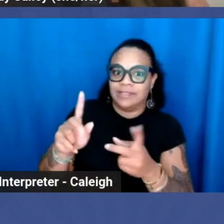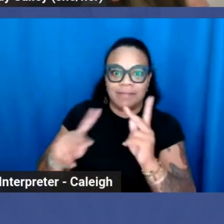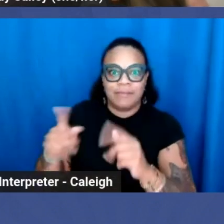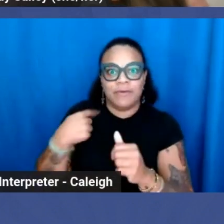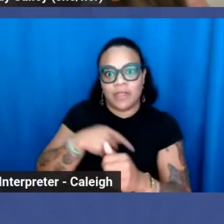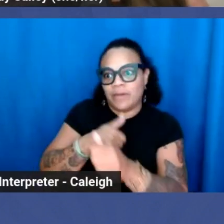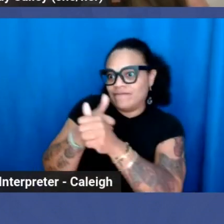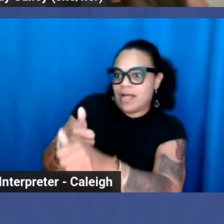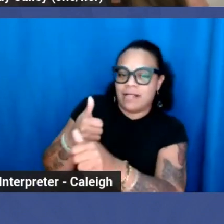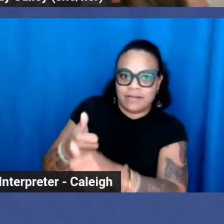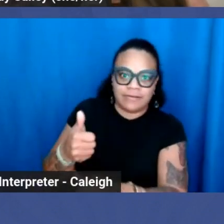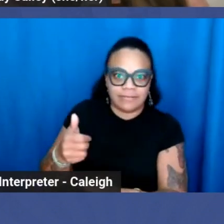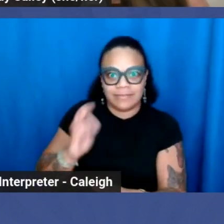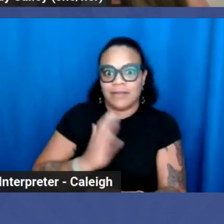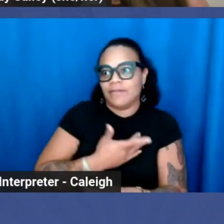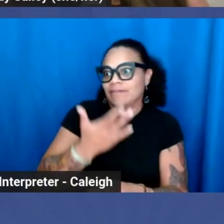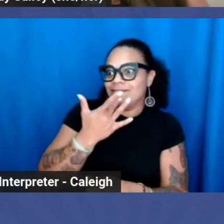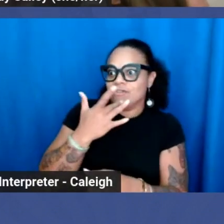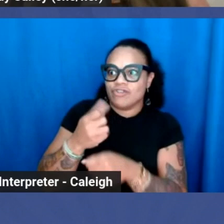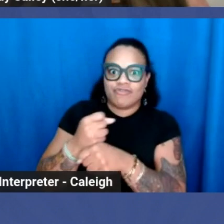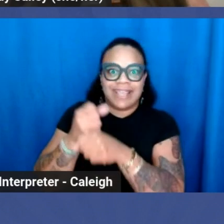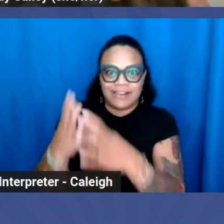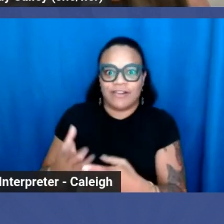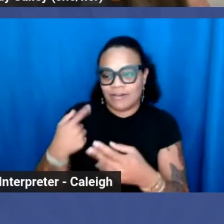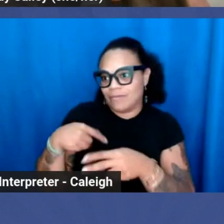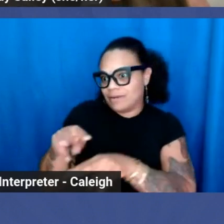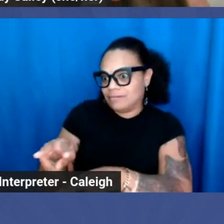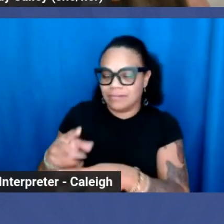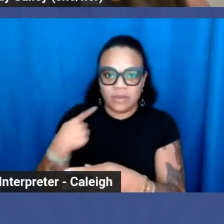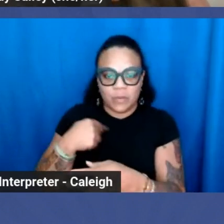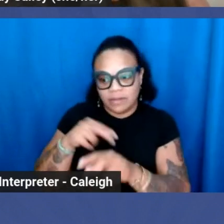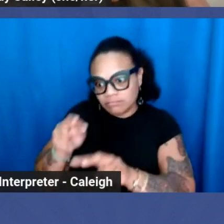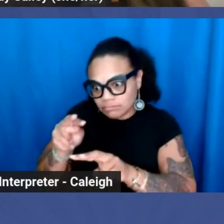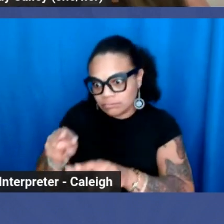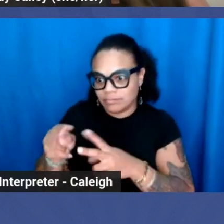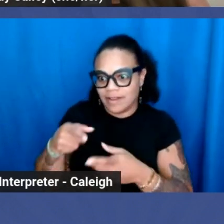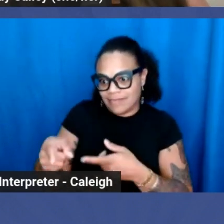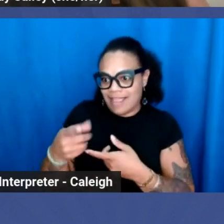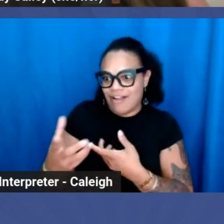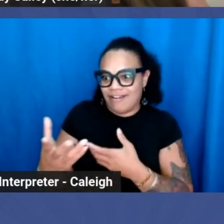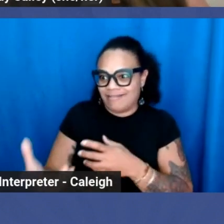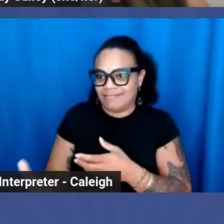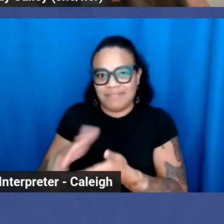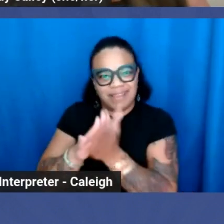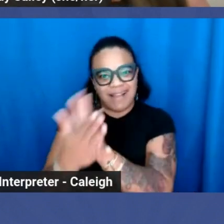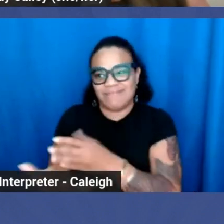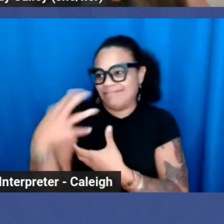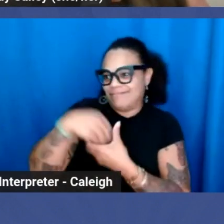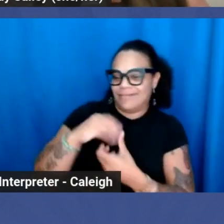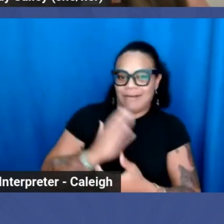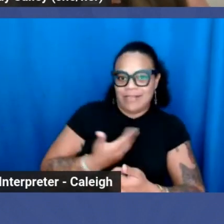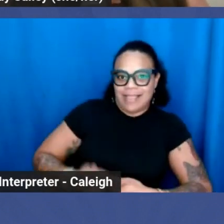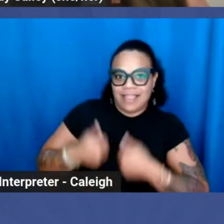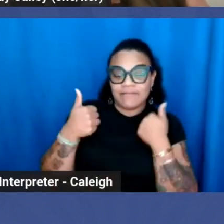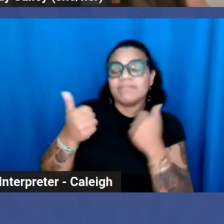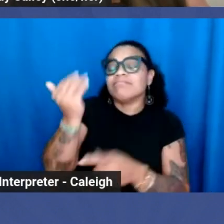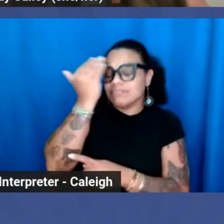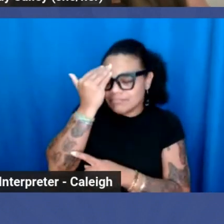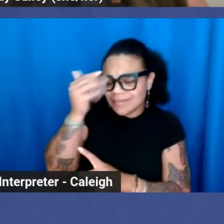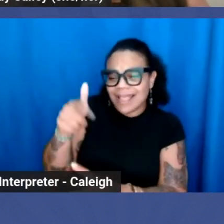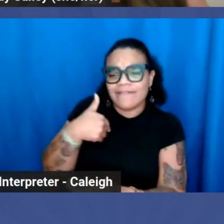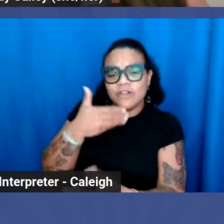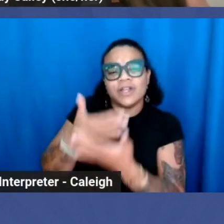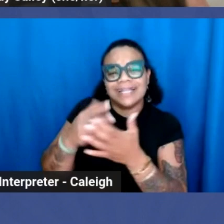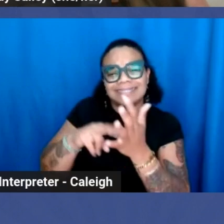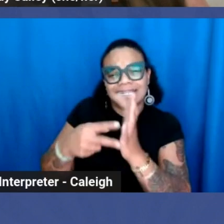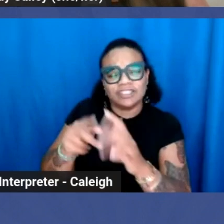time, and there is definitely that sort of risk of, folks having good intentions but not always having the right information.